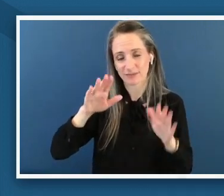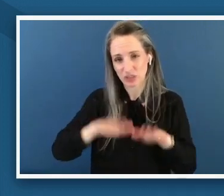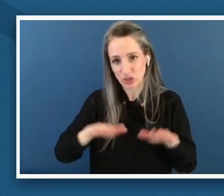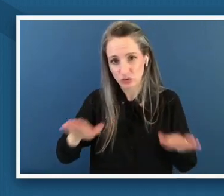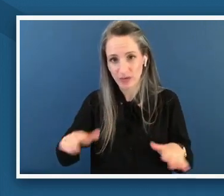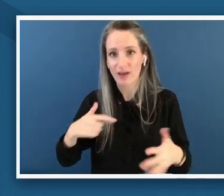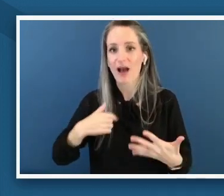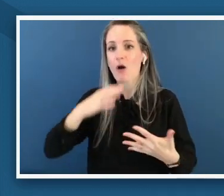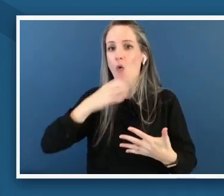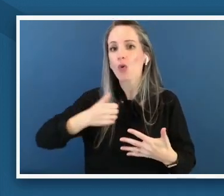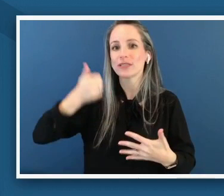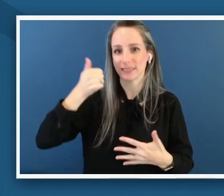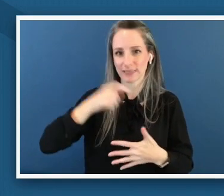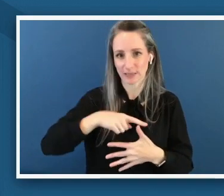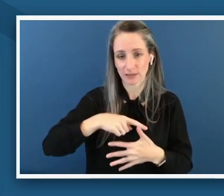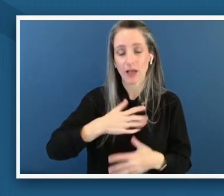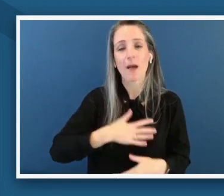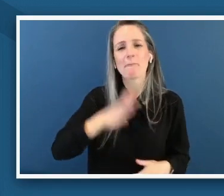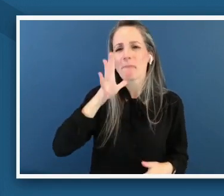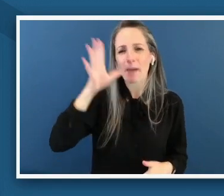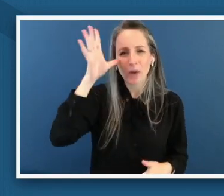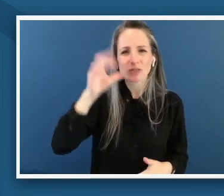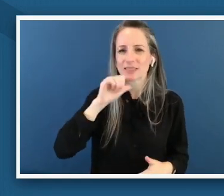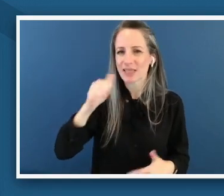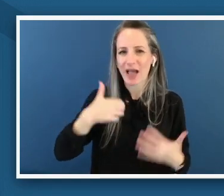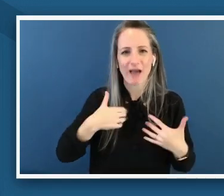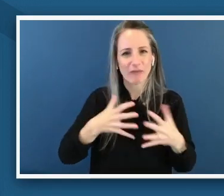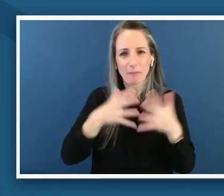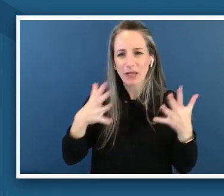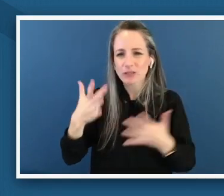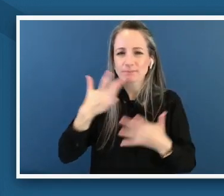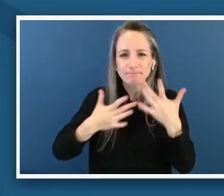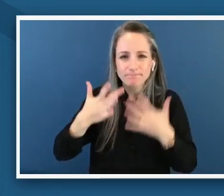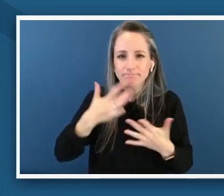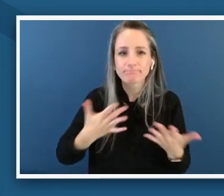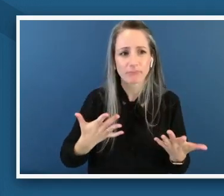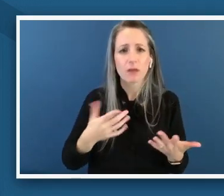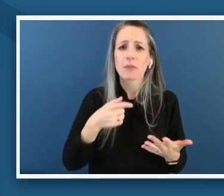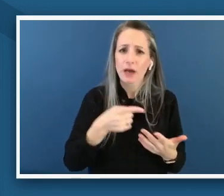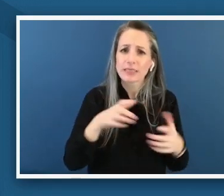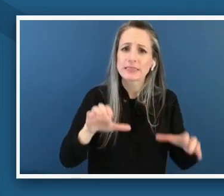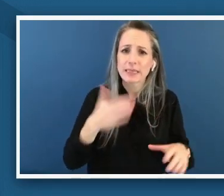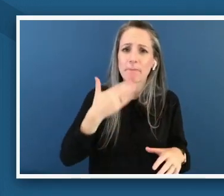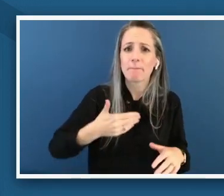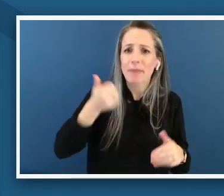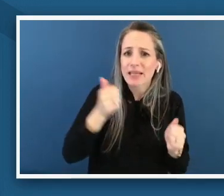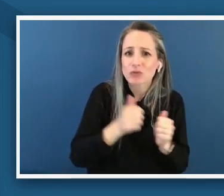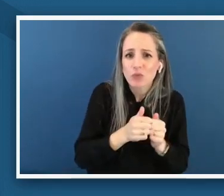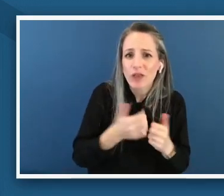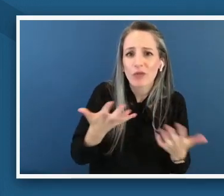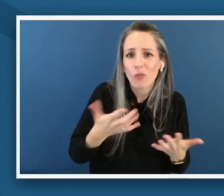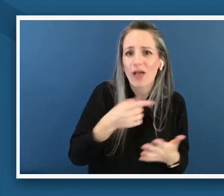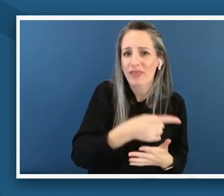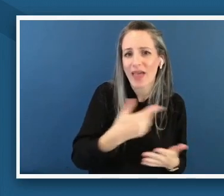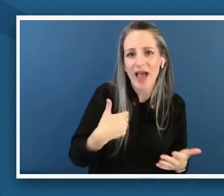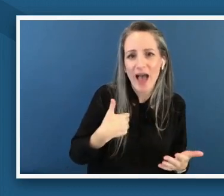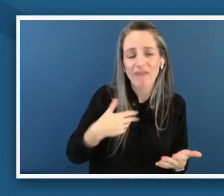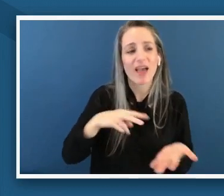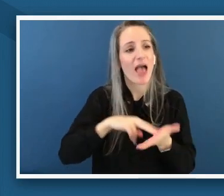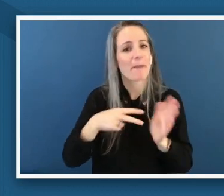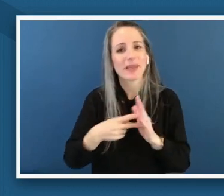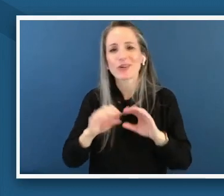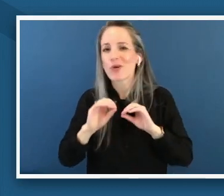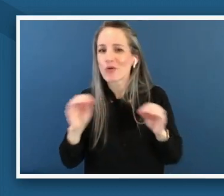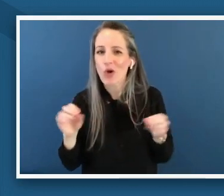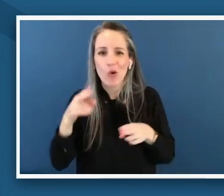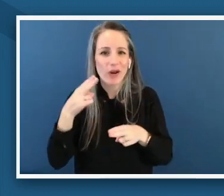and they did the best they could with what they had. But that means I often went to school with shoes that weren't name brand, and bad haircuts and